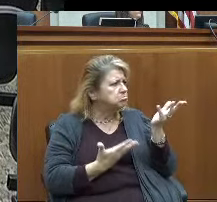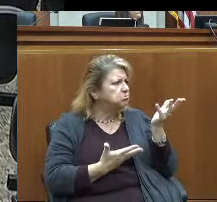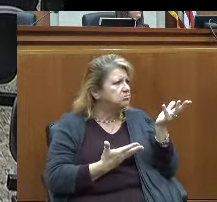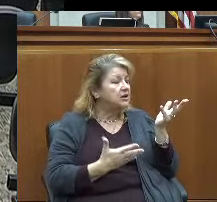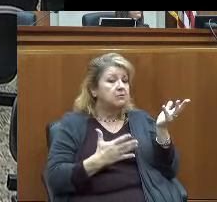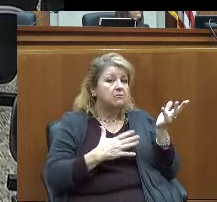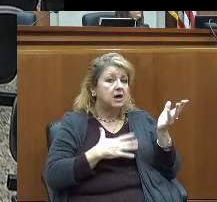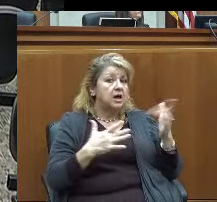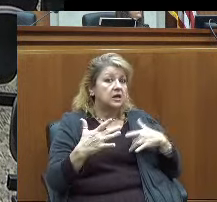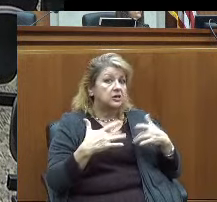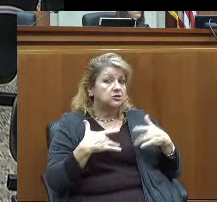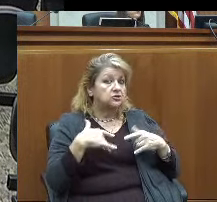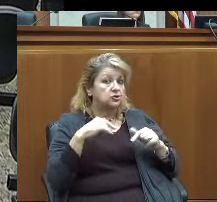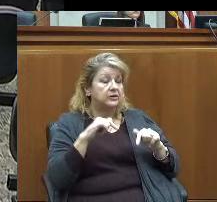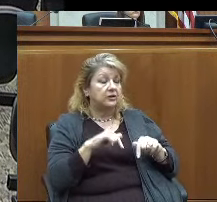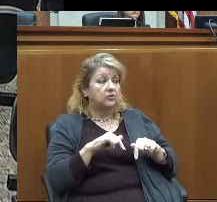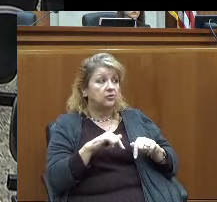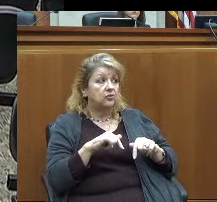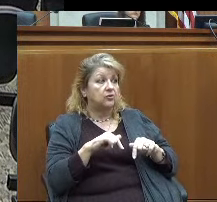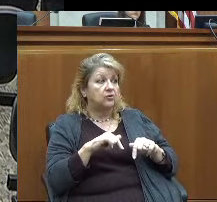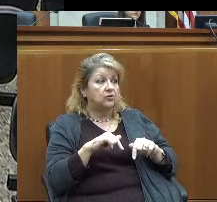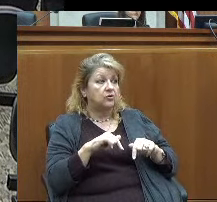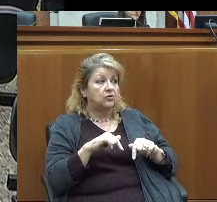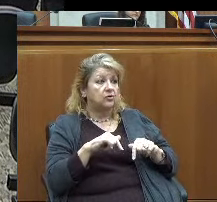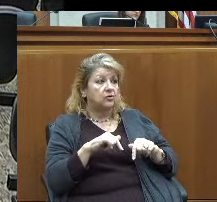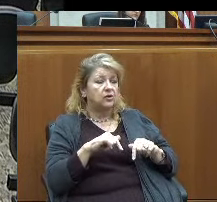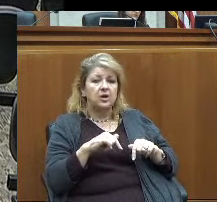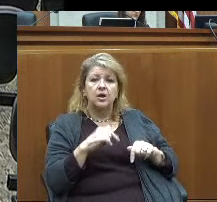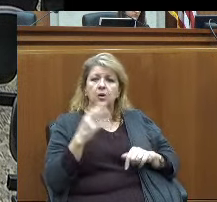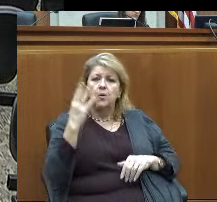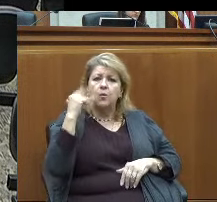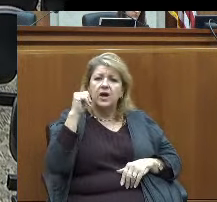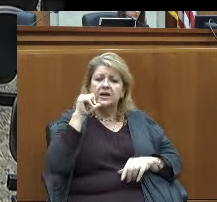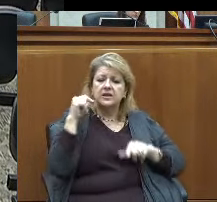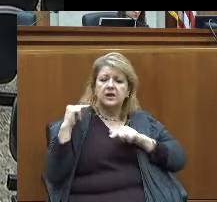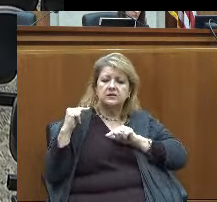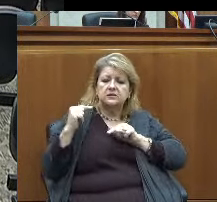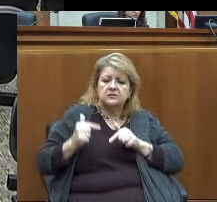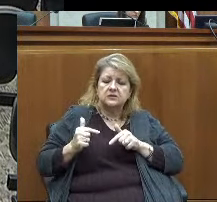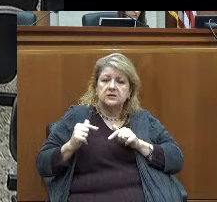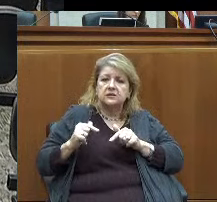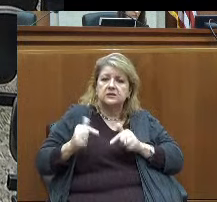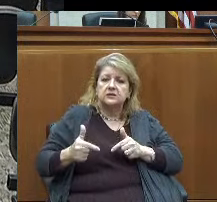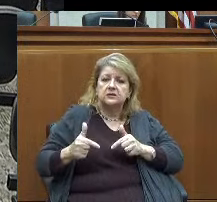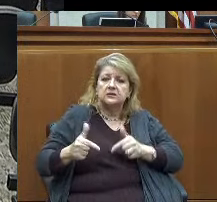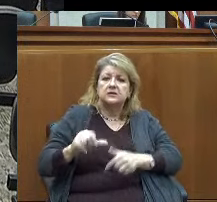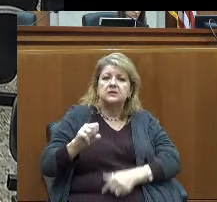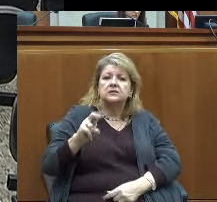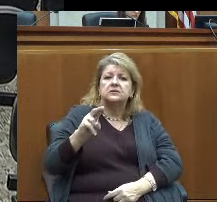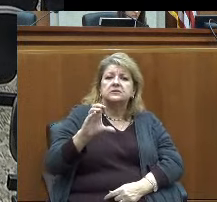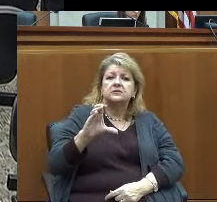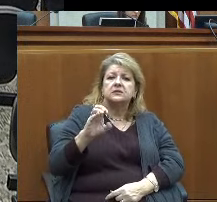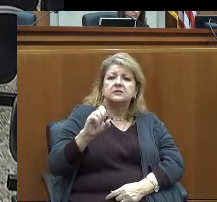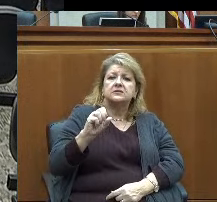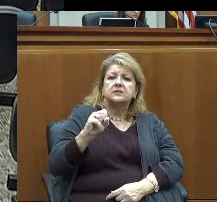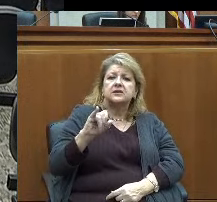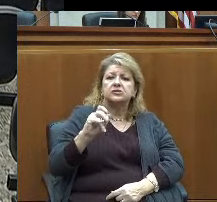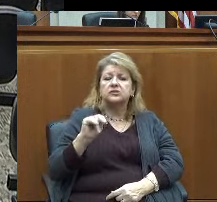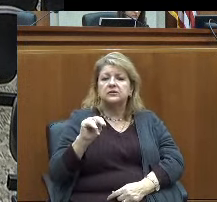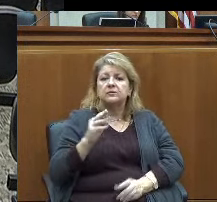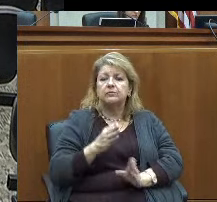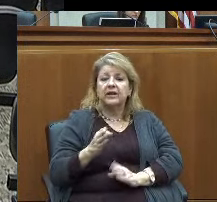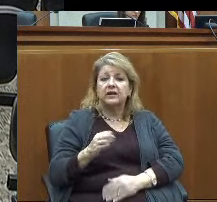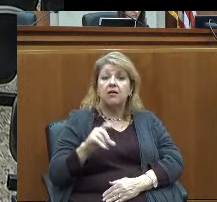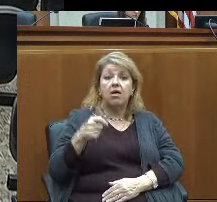about my concern here, why don't we have a succession plan, you know, in the state for teachers? So for planning purposes, I'm told that